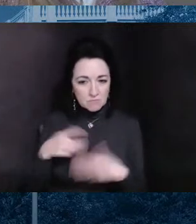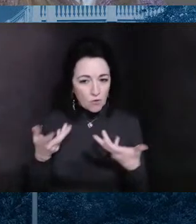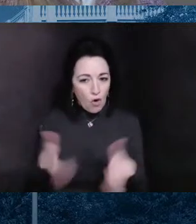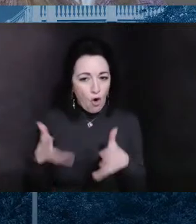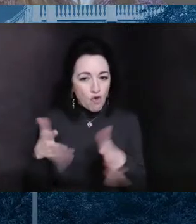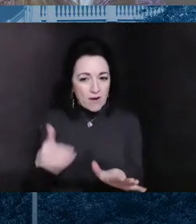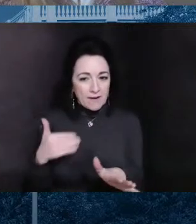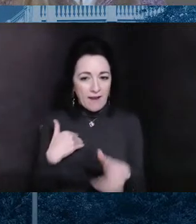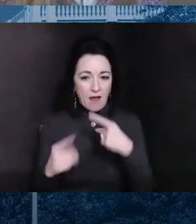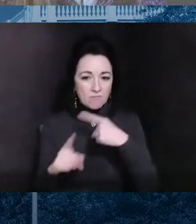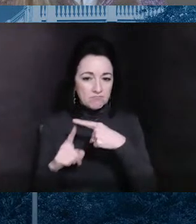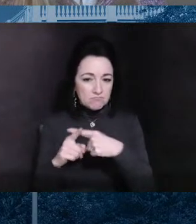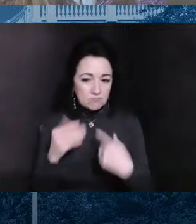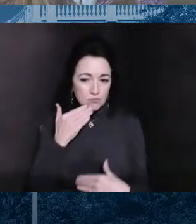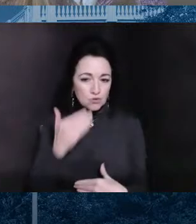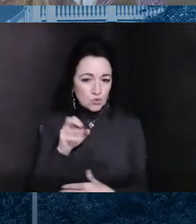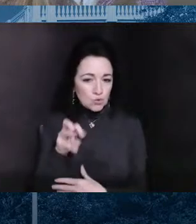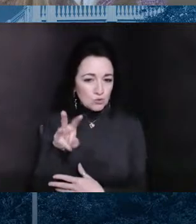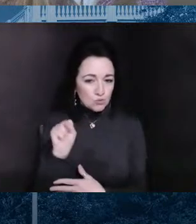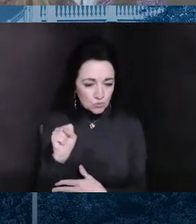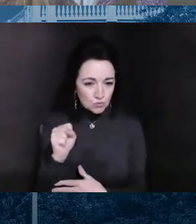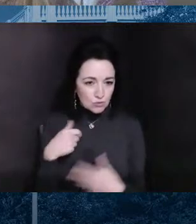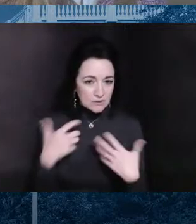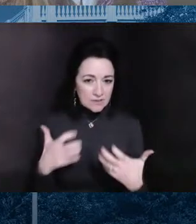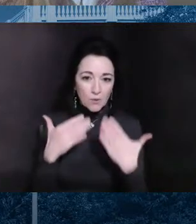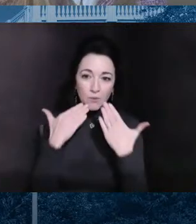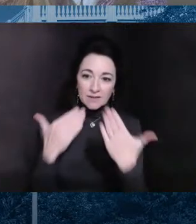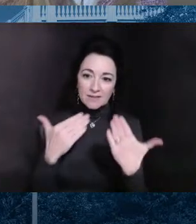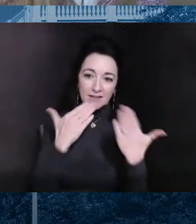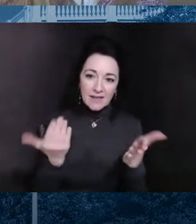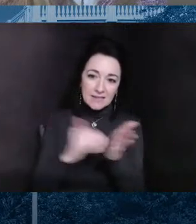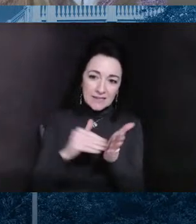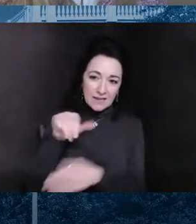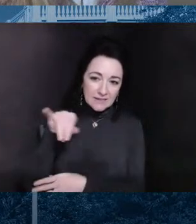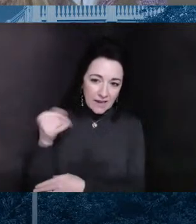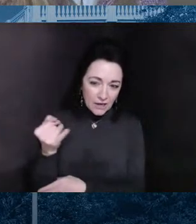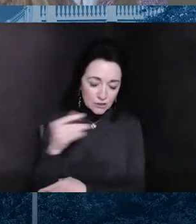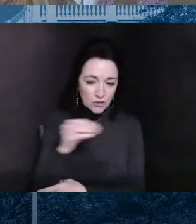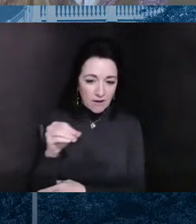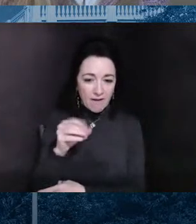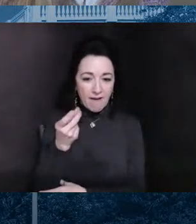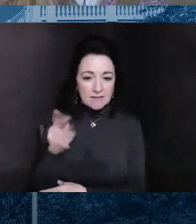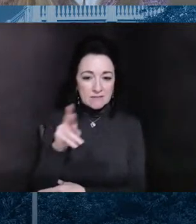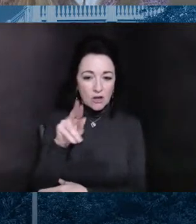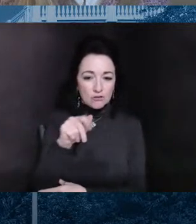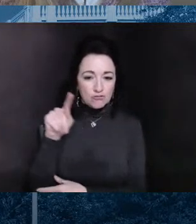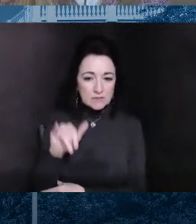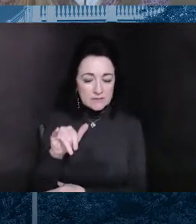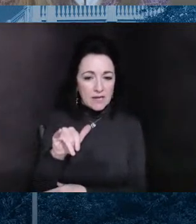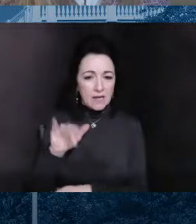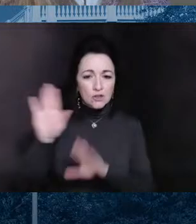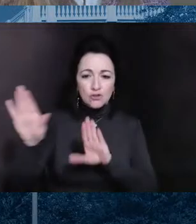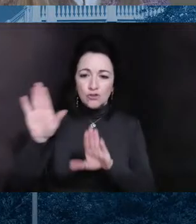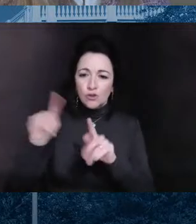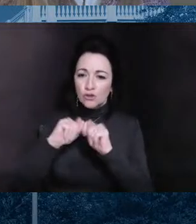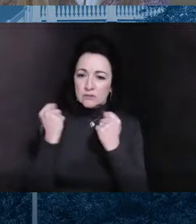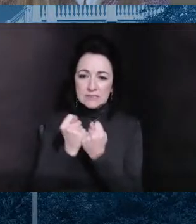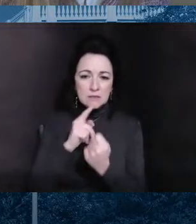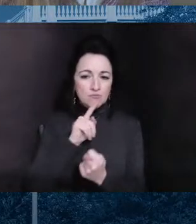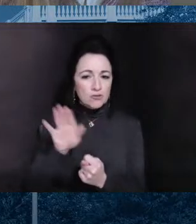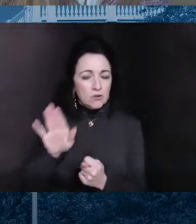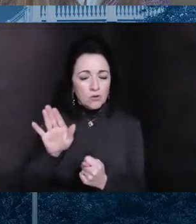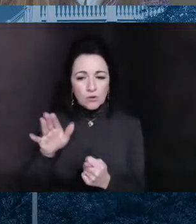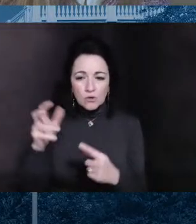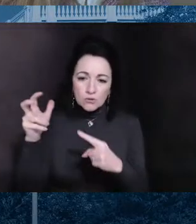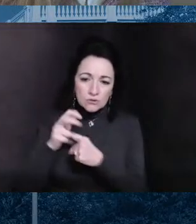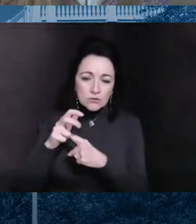about that in a minute, but I want to thank again AJ and Dr. Rattay and their teams for really their tremendous work. I